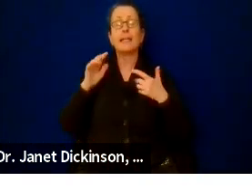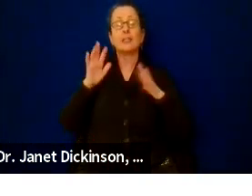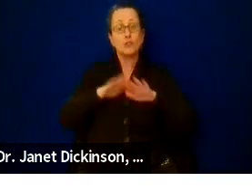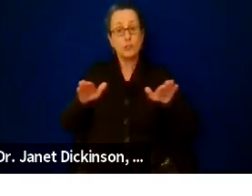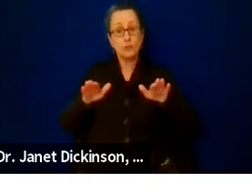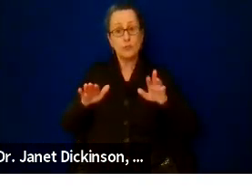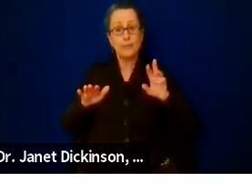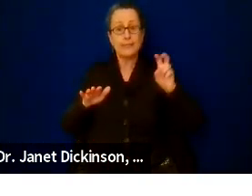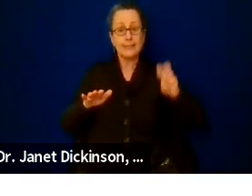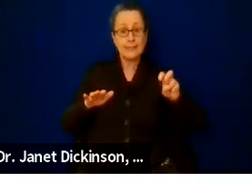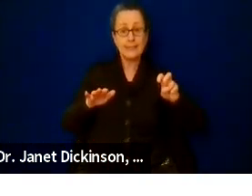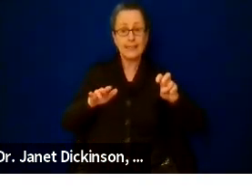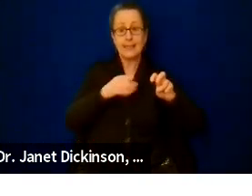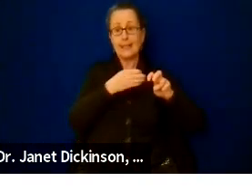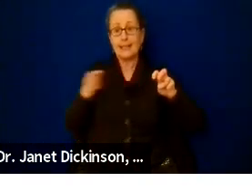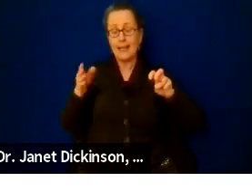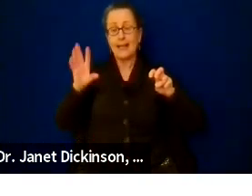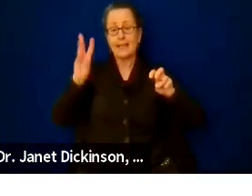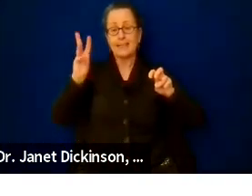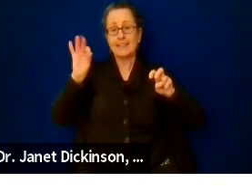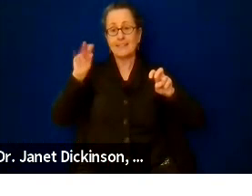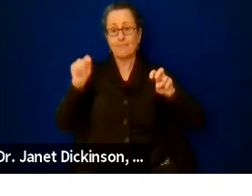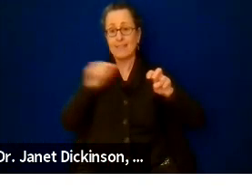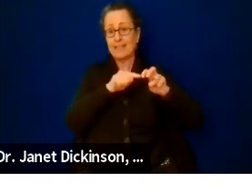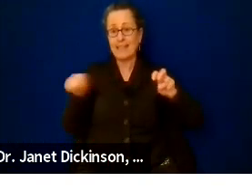lower than 3 feet between desks.